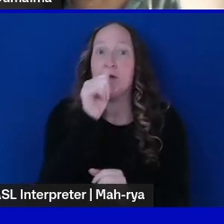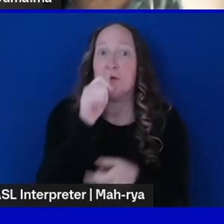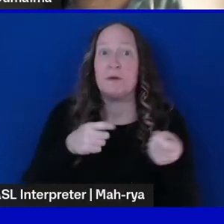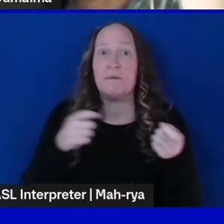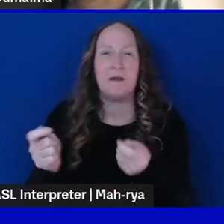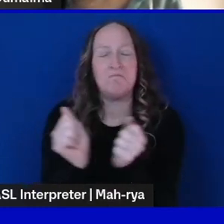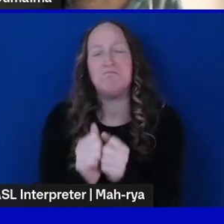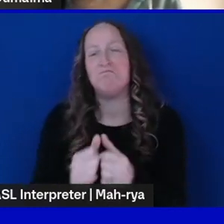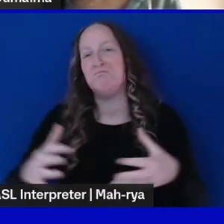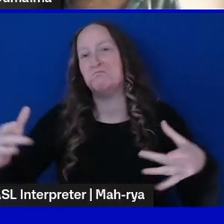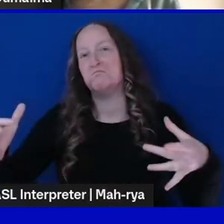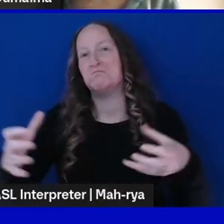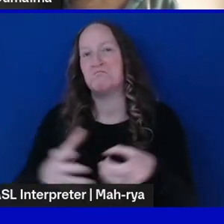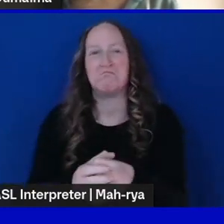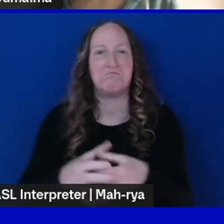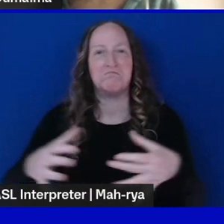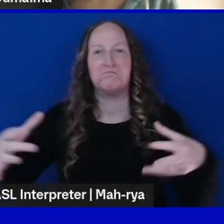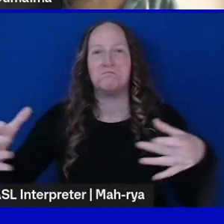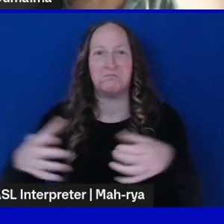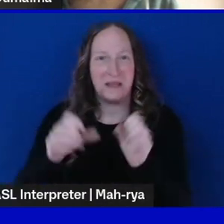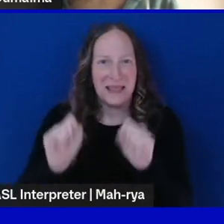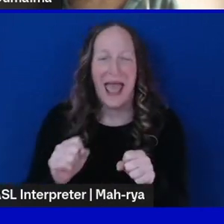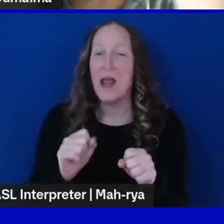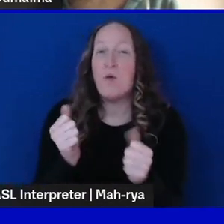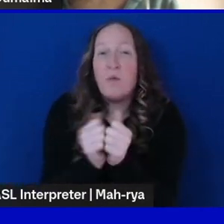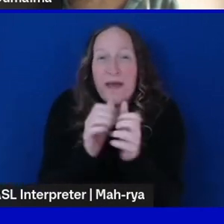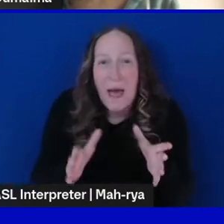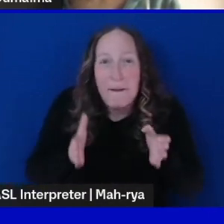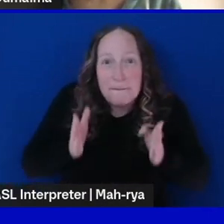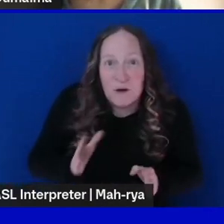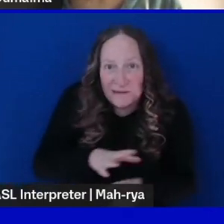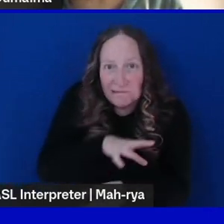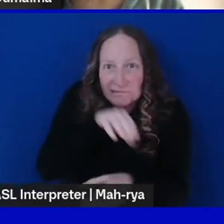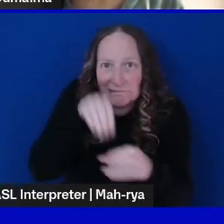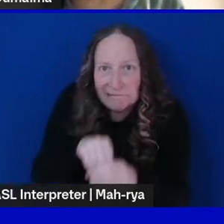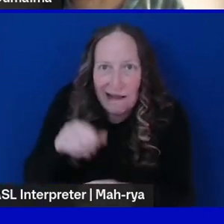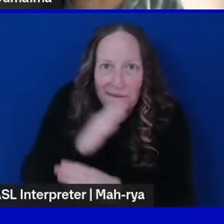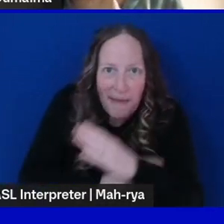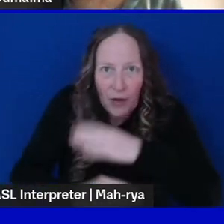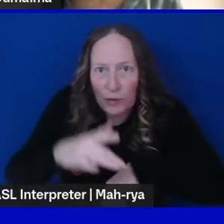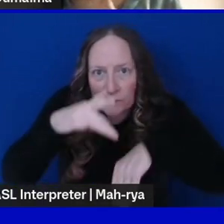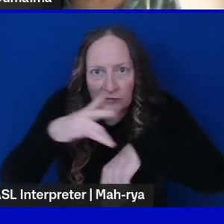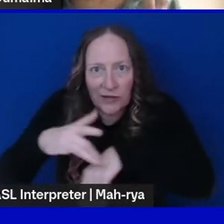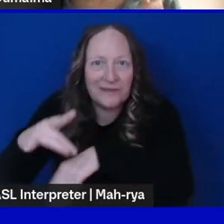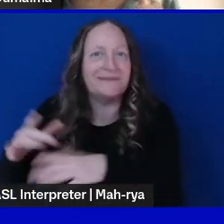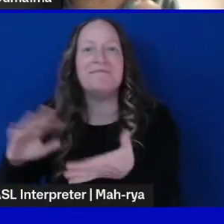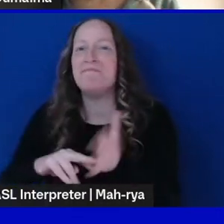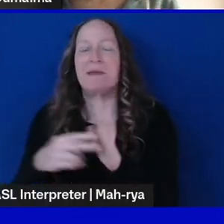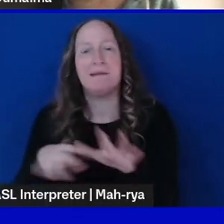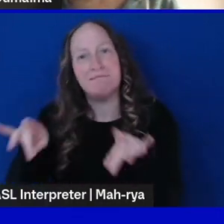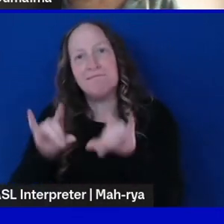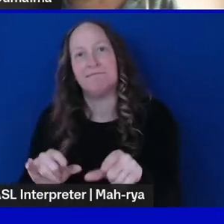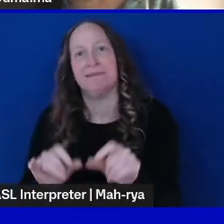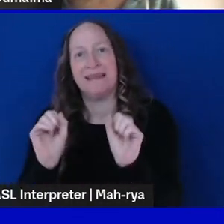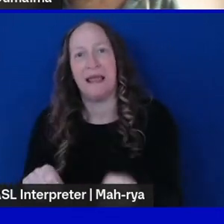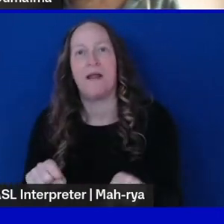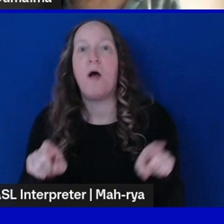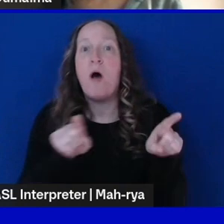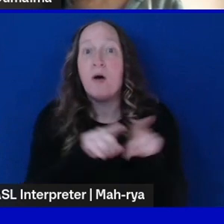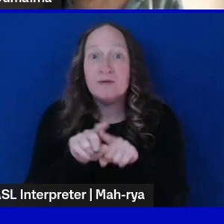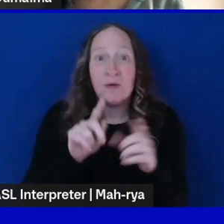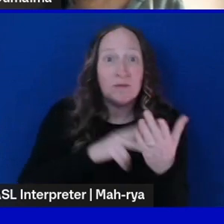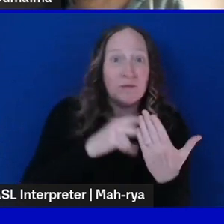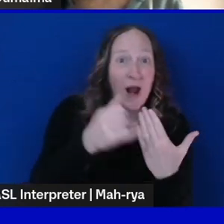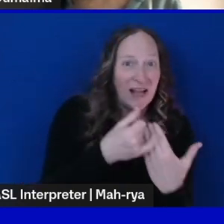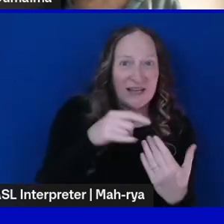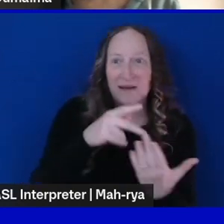effortlessly without the need of manual intervention, making it much more efficient. It also helps with the inconsistent practices across projects. So